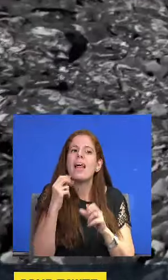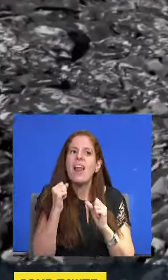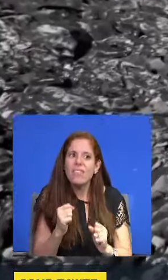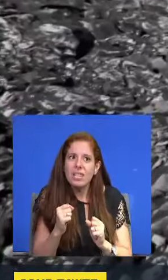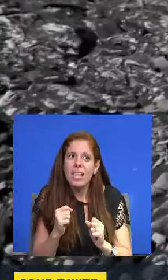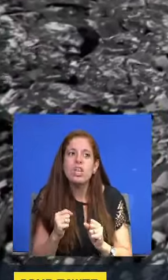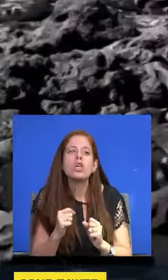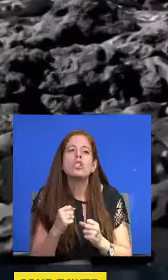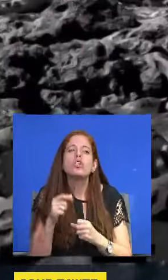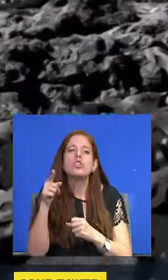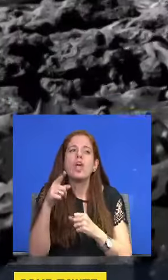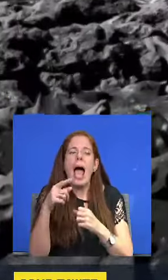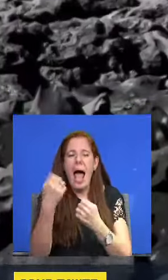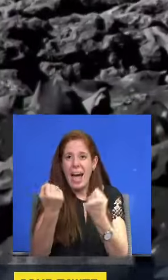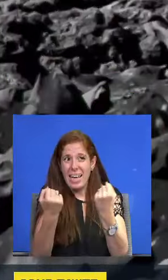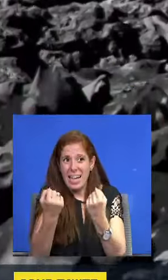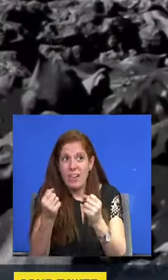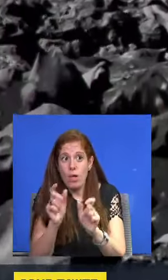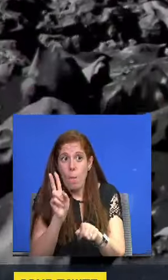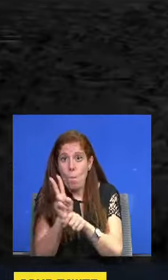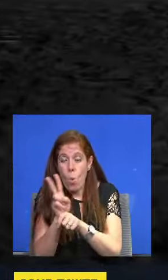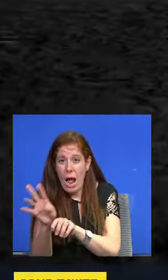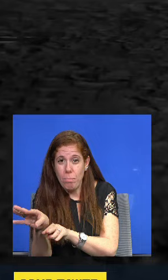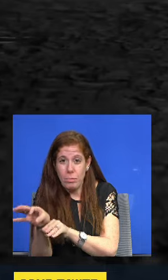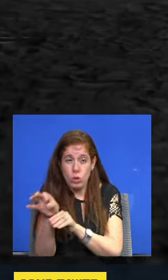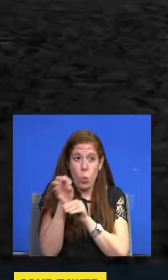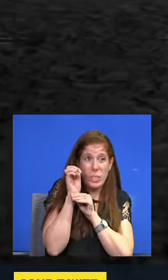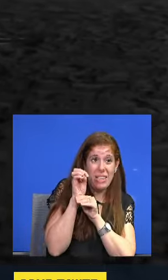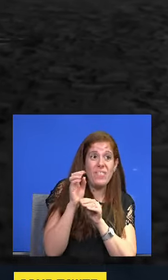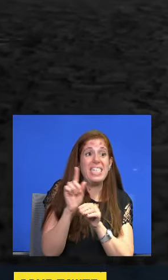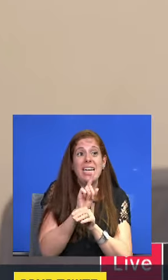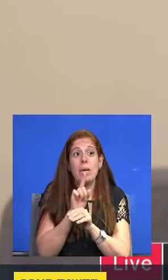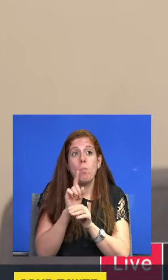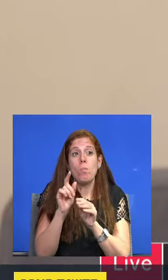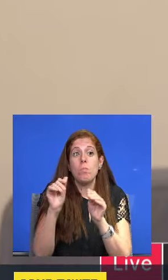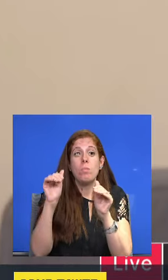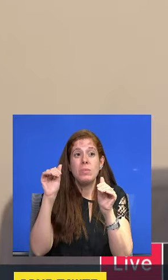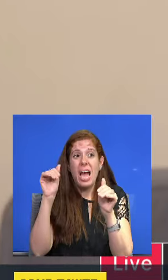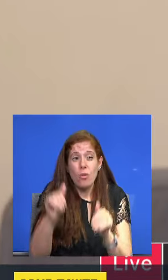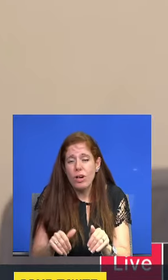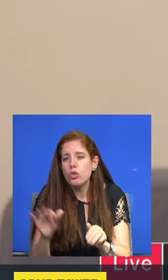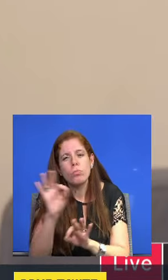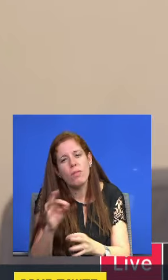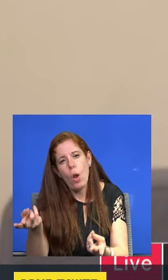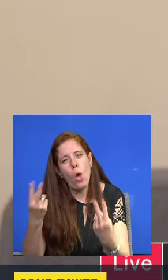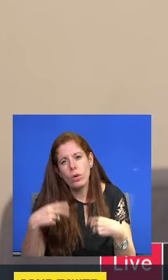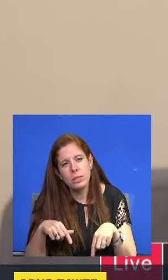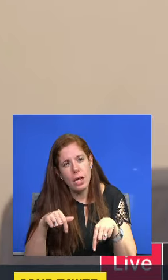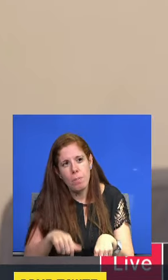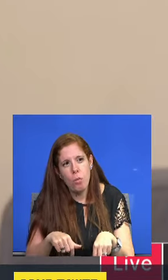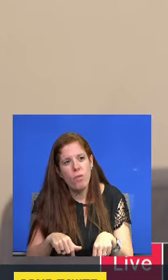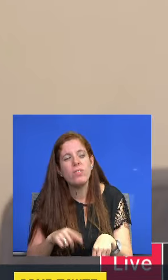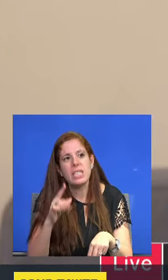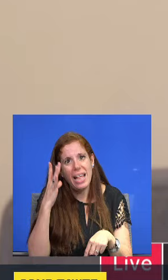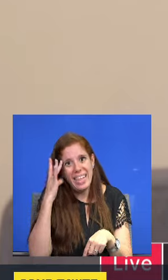was safe as it collected that sample, because if it had fallen into the rubble, nothing would have got back to Earth, which would have been a bit of a